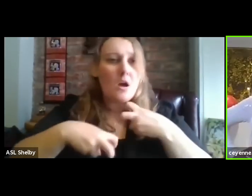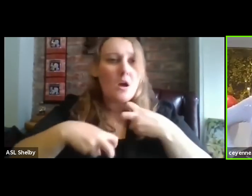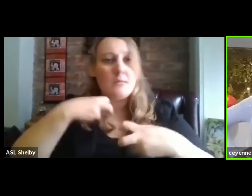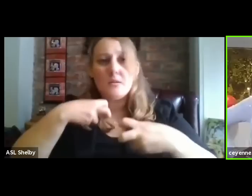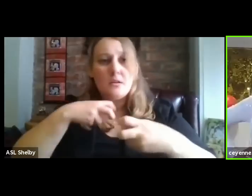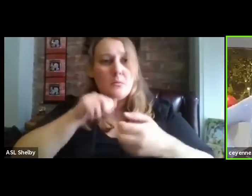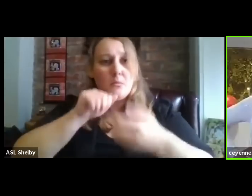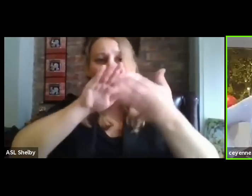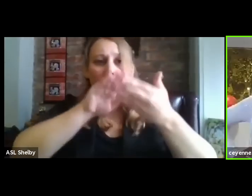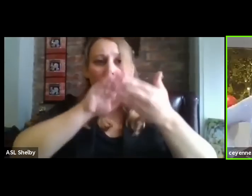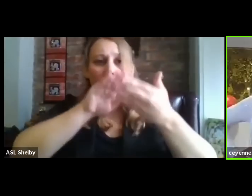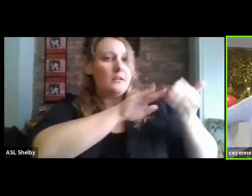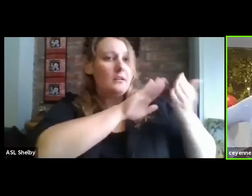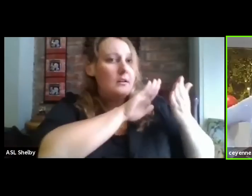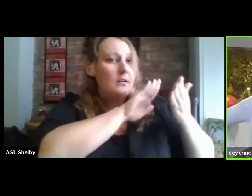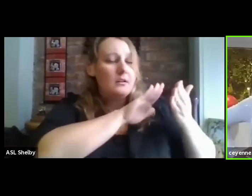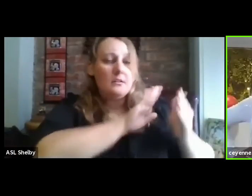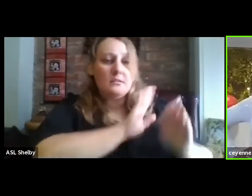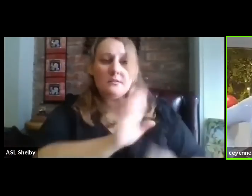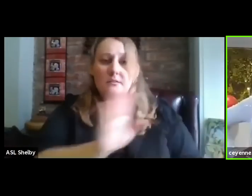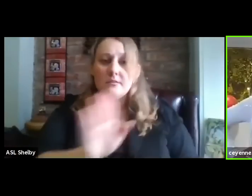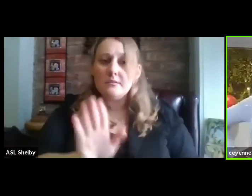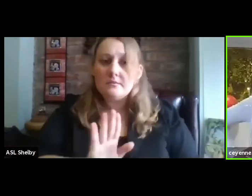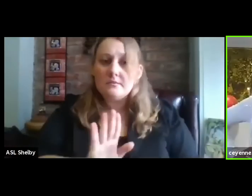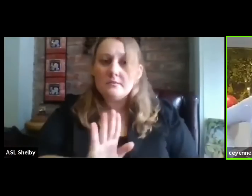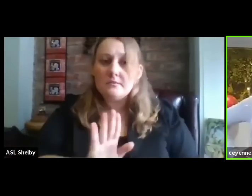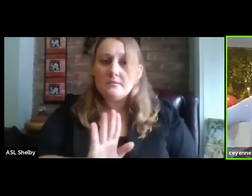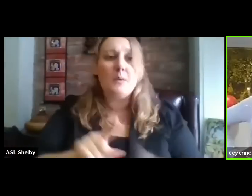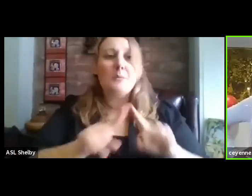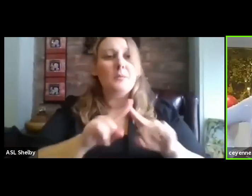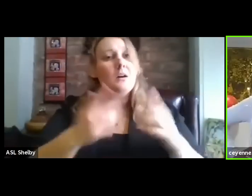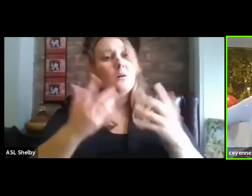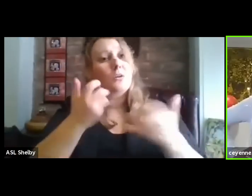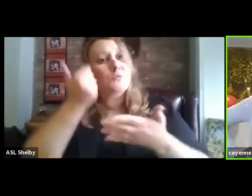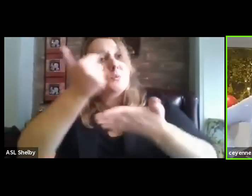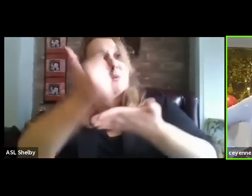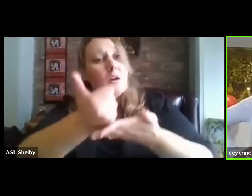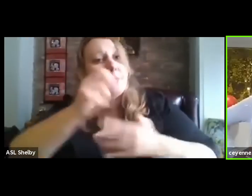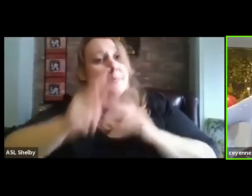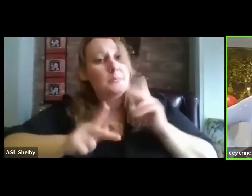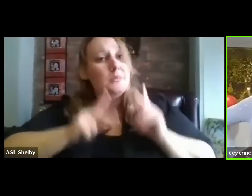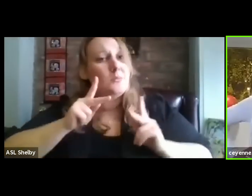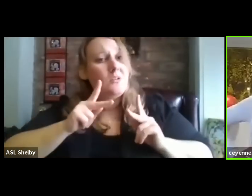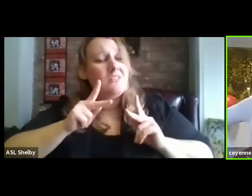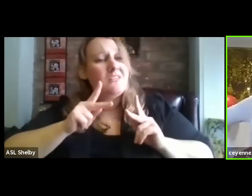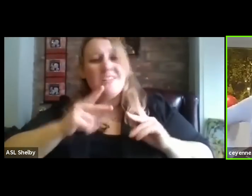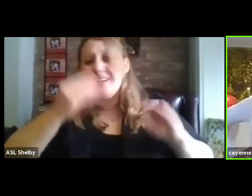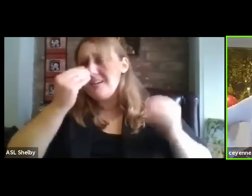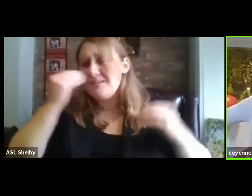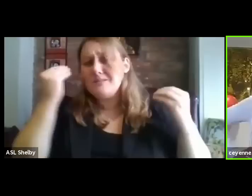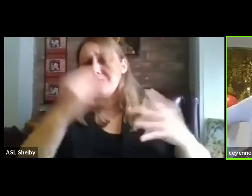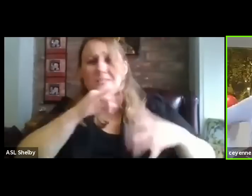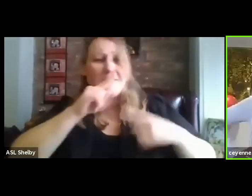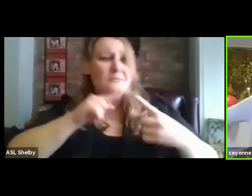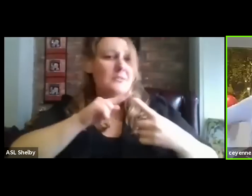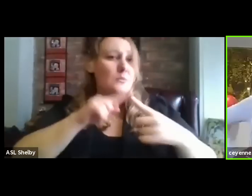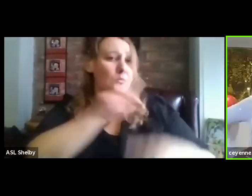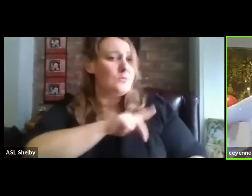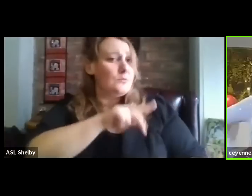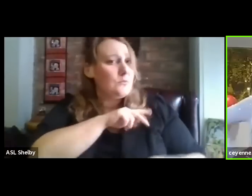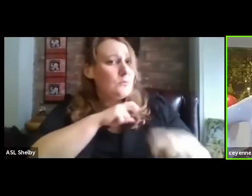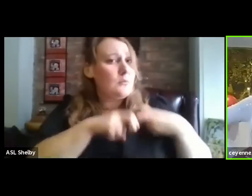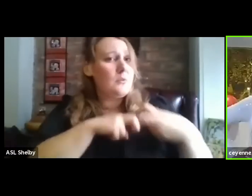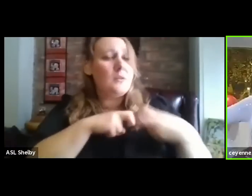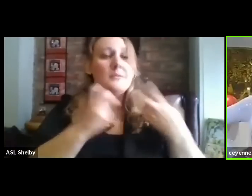I walk in circles that help people. I don't really give a fuck about somebody's personal problems. I want us to find a